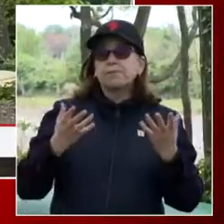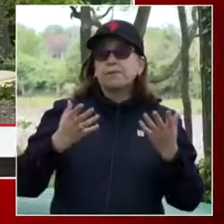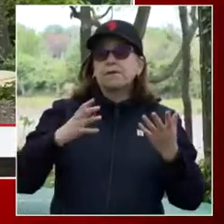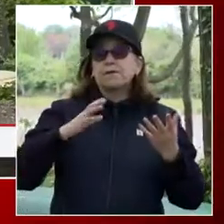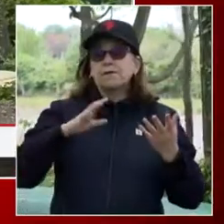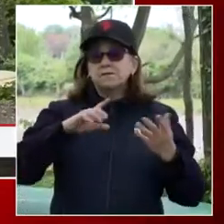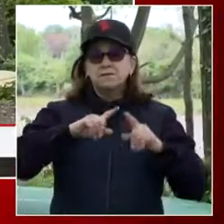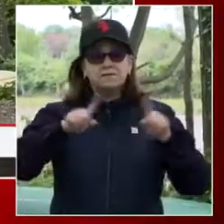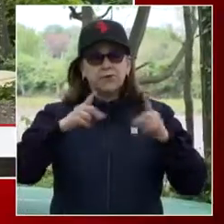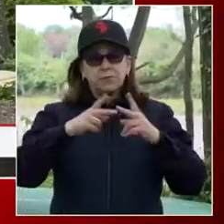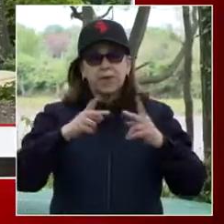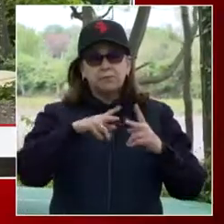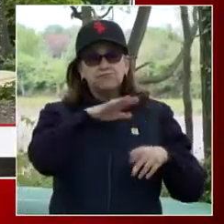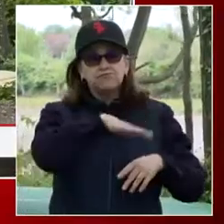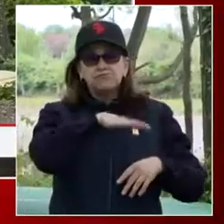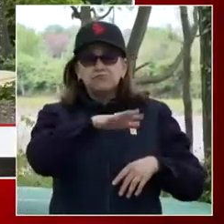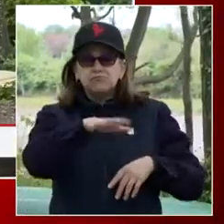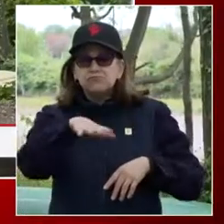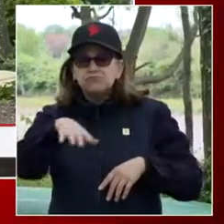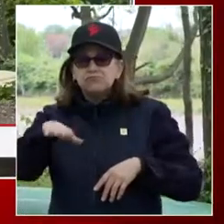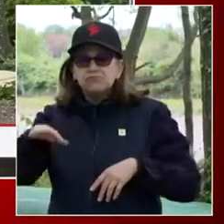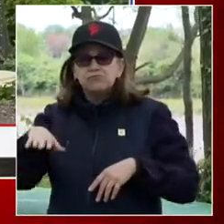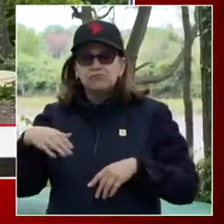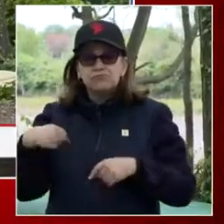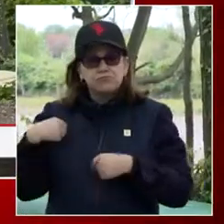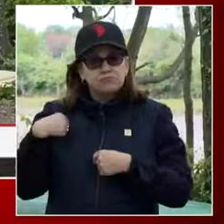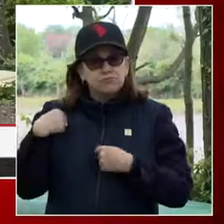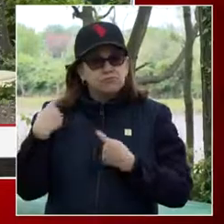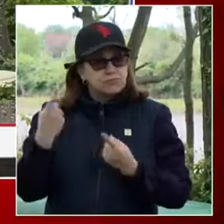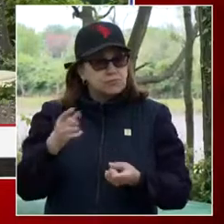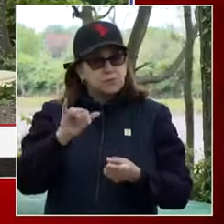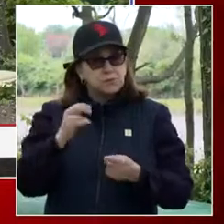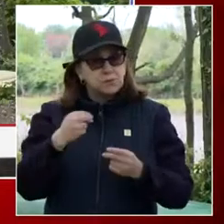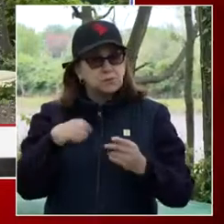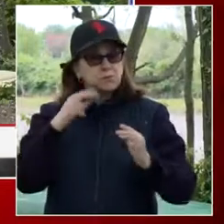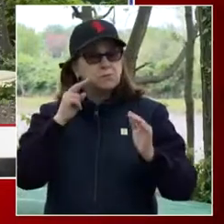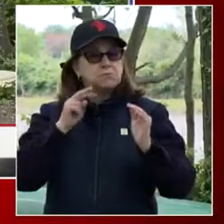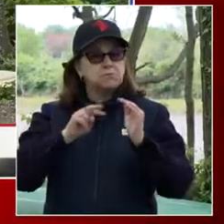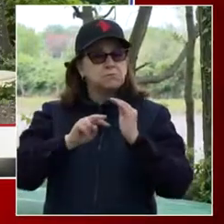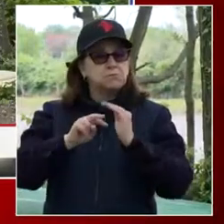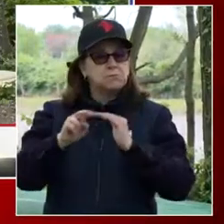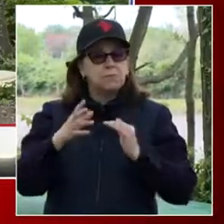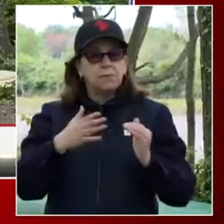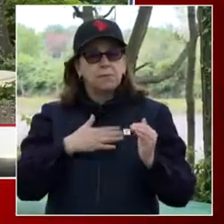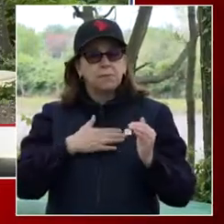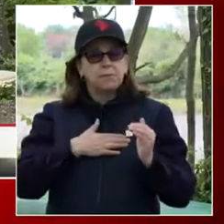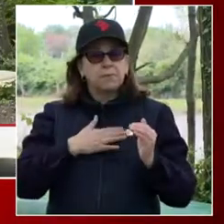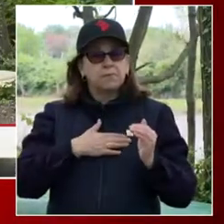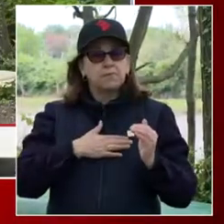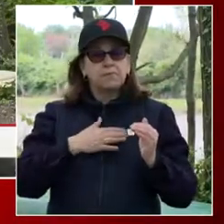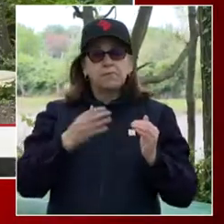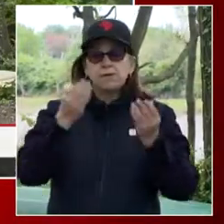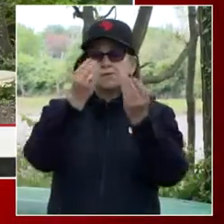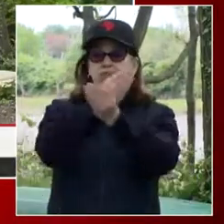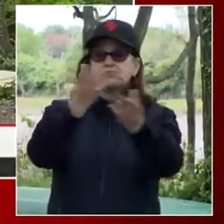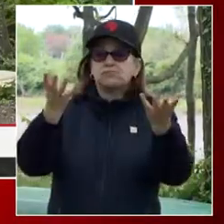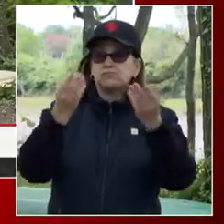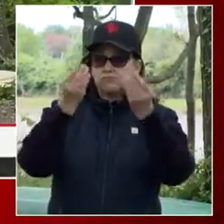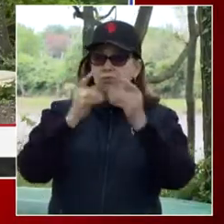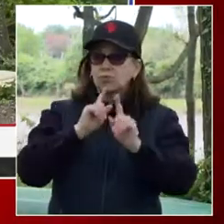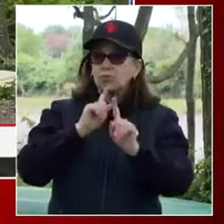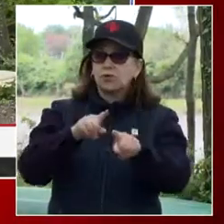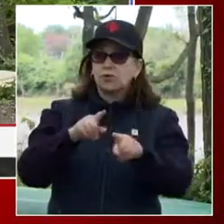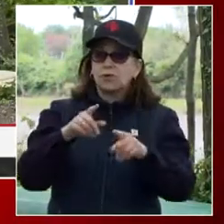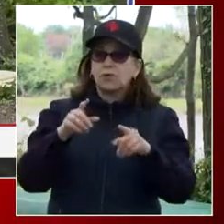They actually, since I think January, by my order, can open first